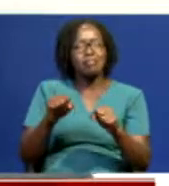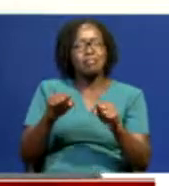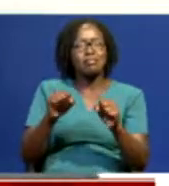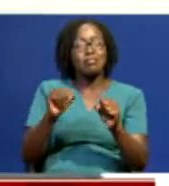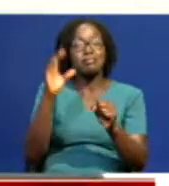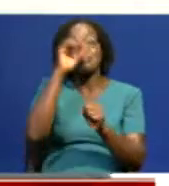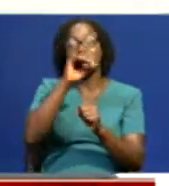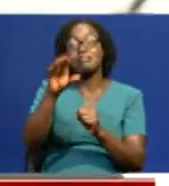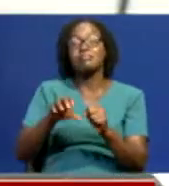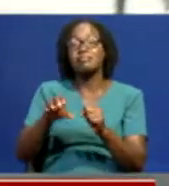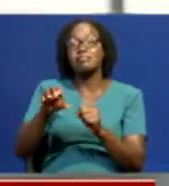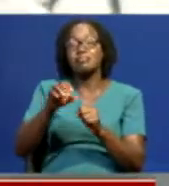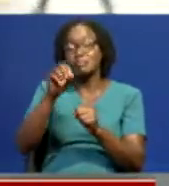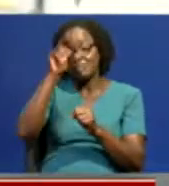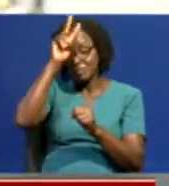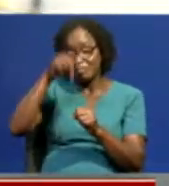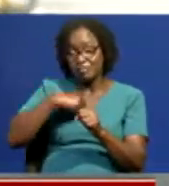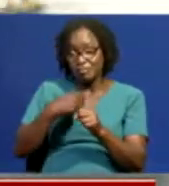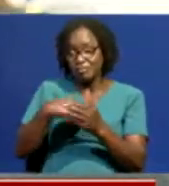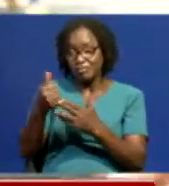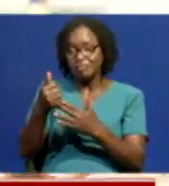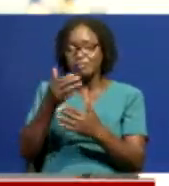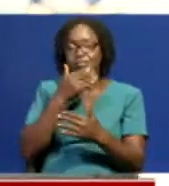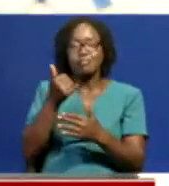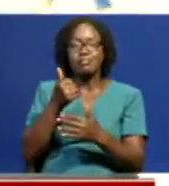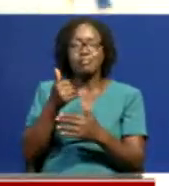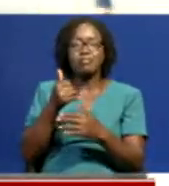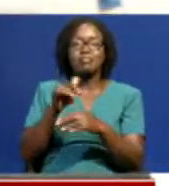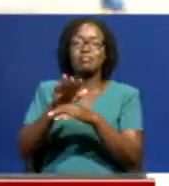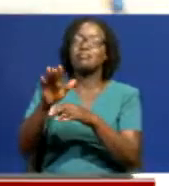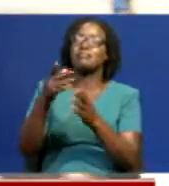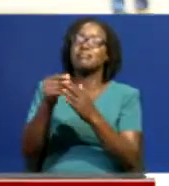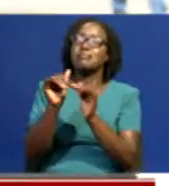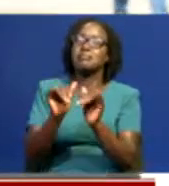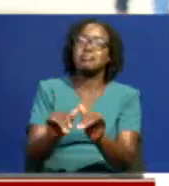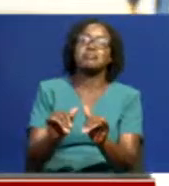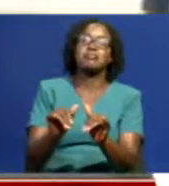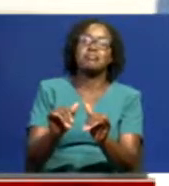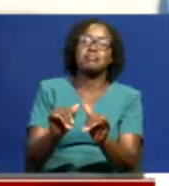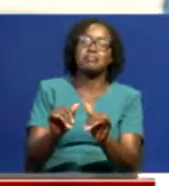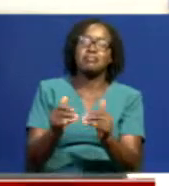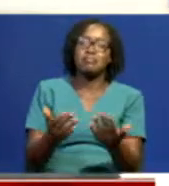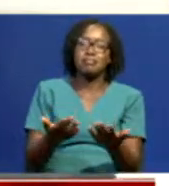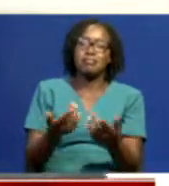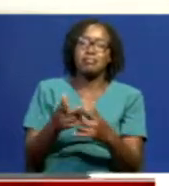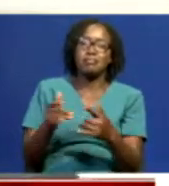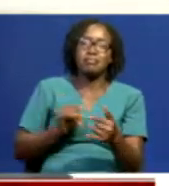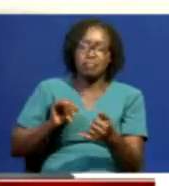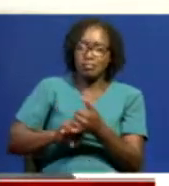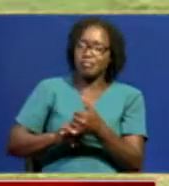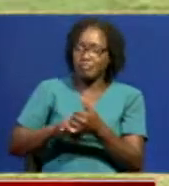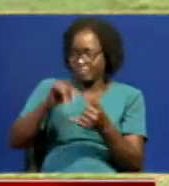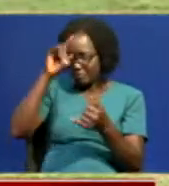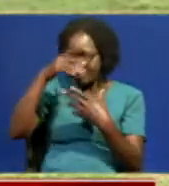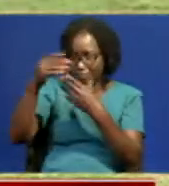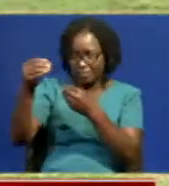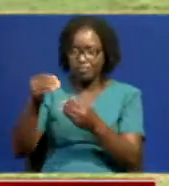yangu. So niliona this time hata natumia heri natumia pesa. Mimi ni baki huku so tusherekee huku. But mama nilimtuma na watoto.